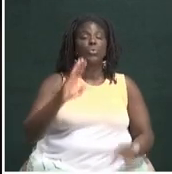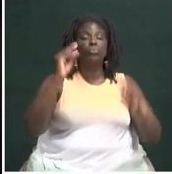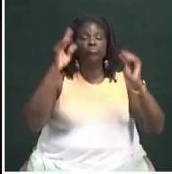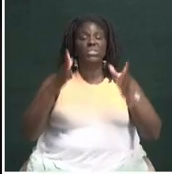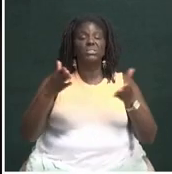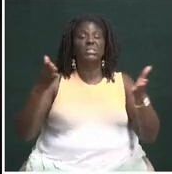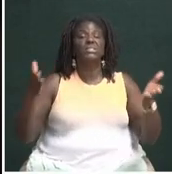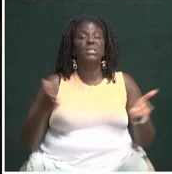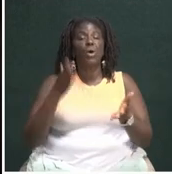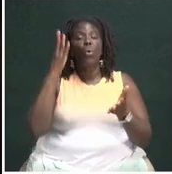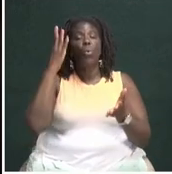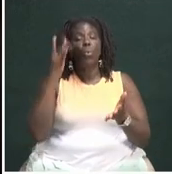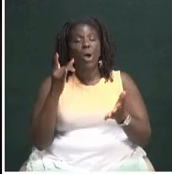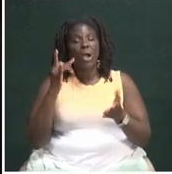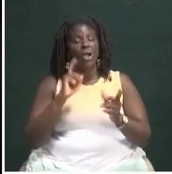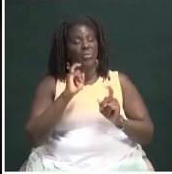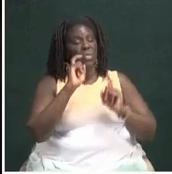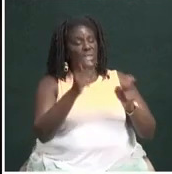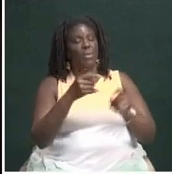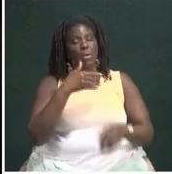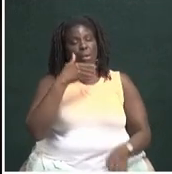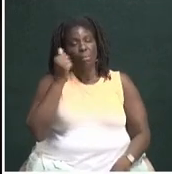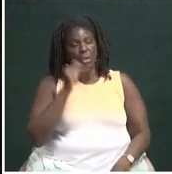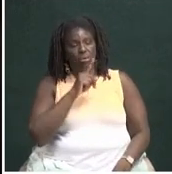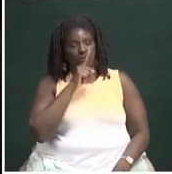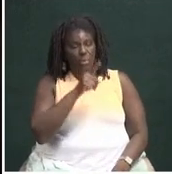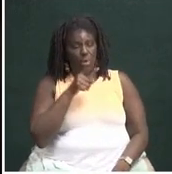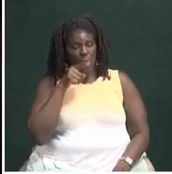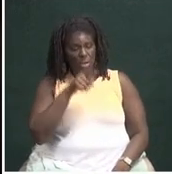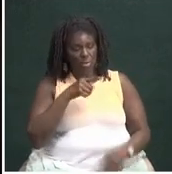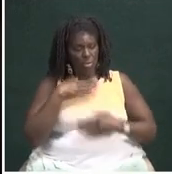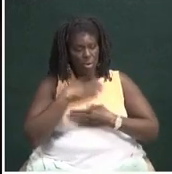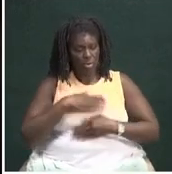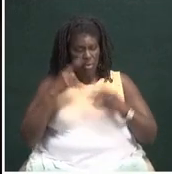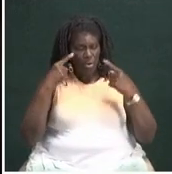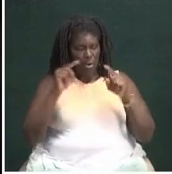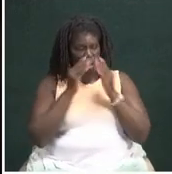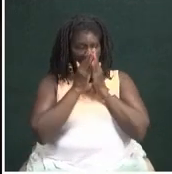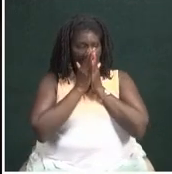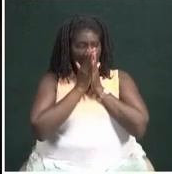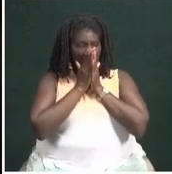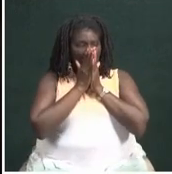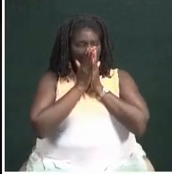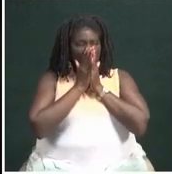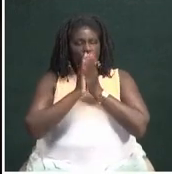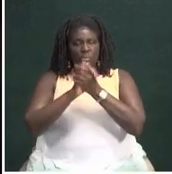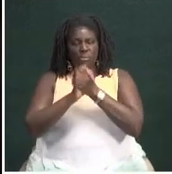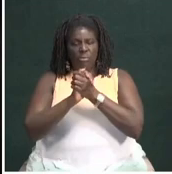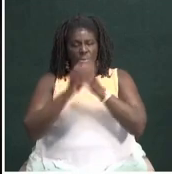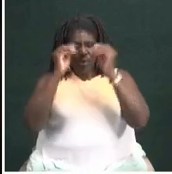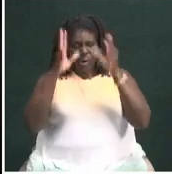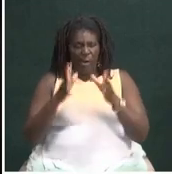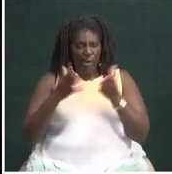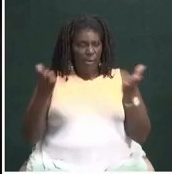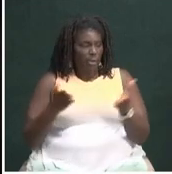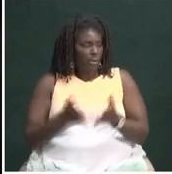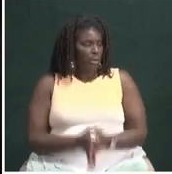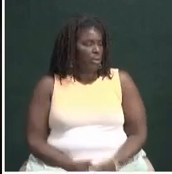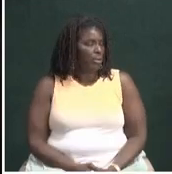teachers, and they're here to give their best to make sure you enjoy success. So congratulations to all the faculty that are